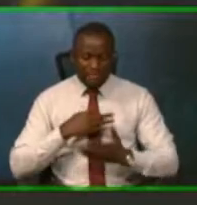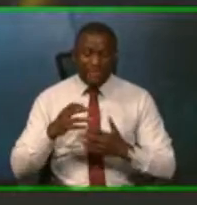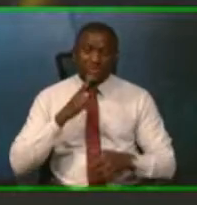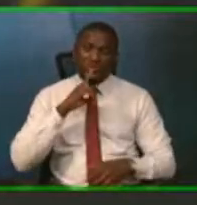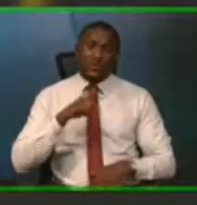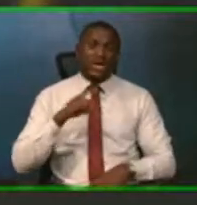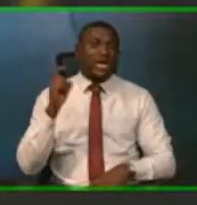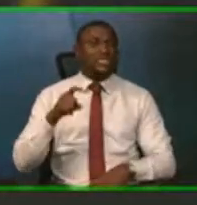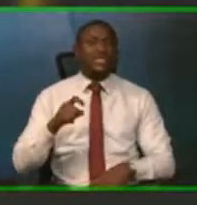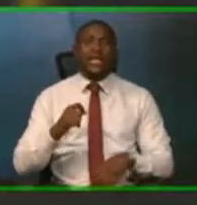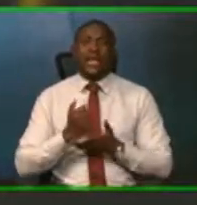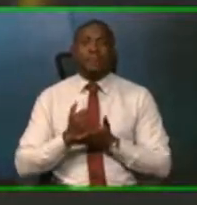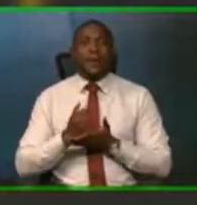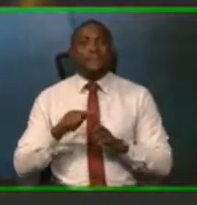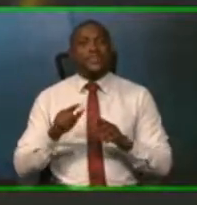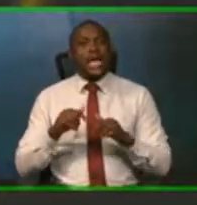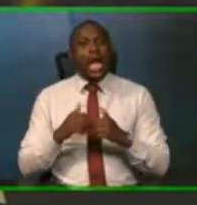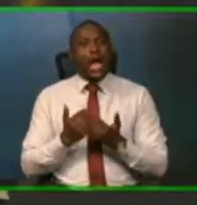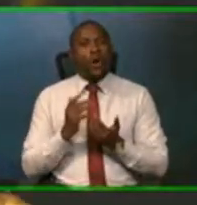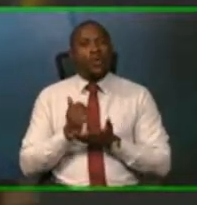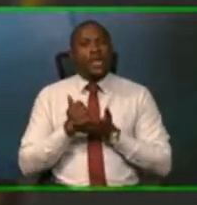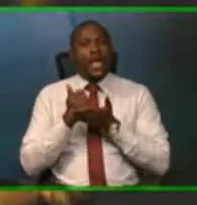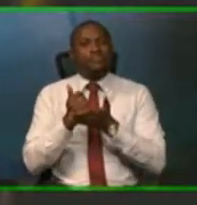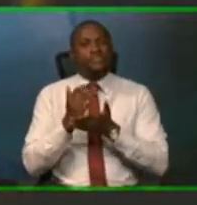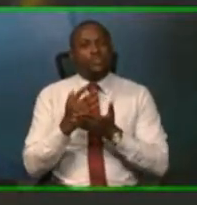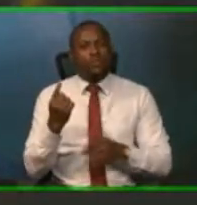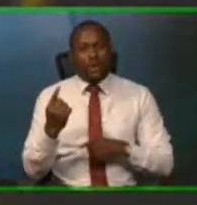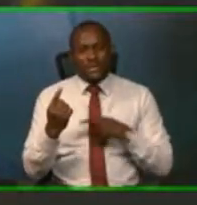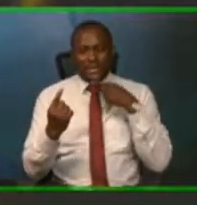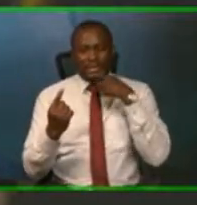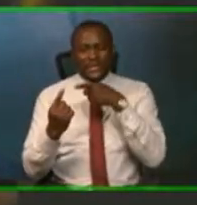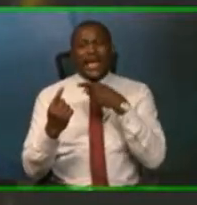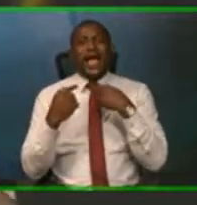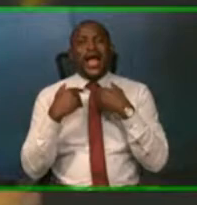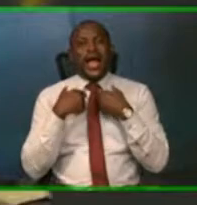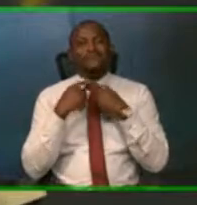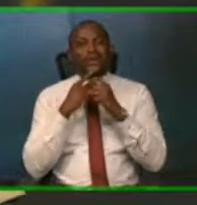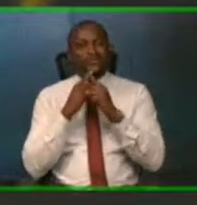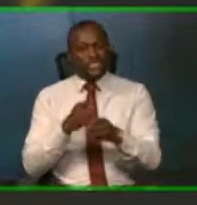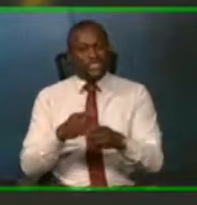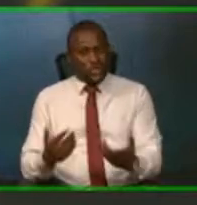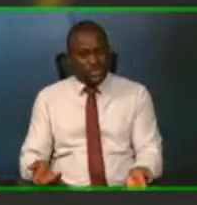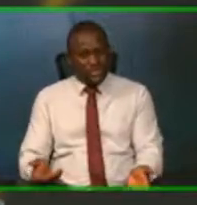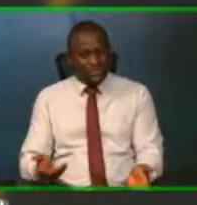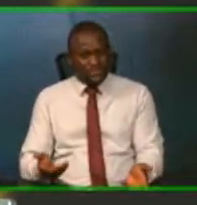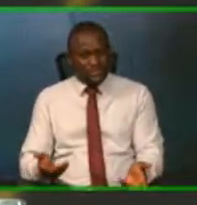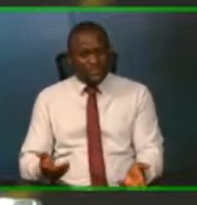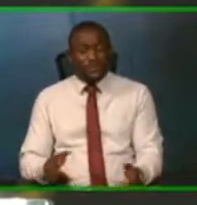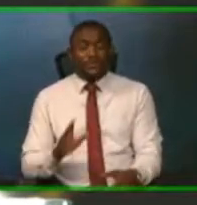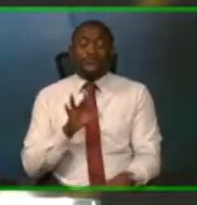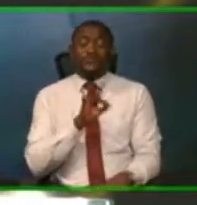help. But how do you help a person who has results? You find that in